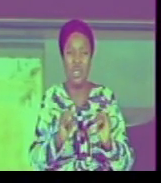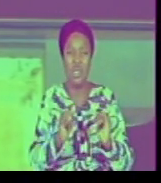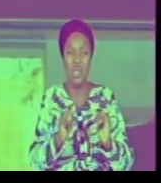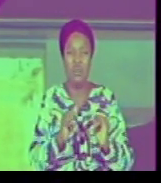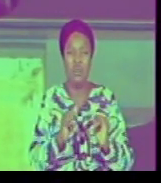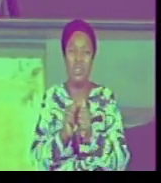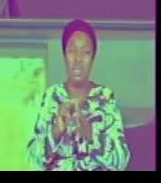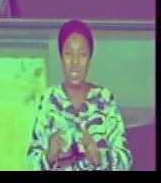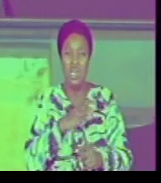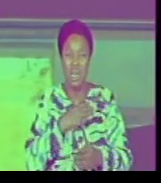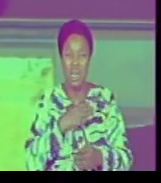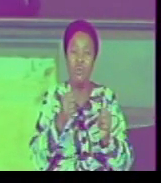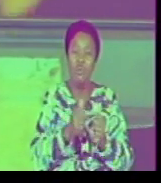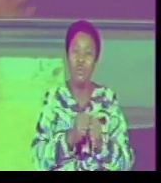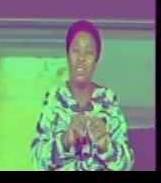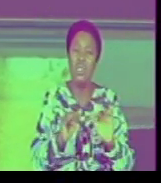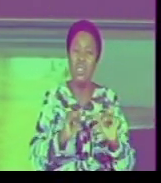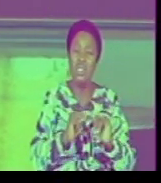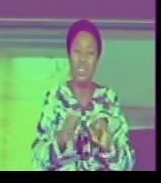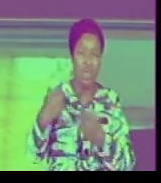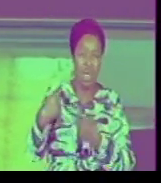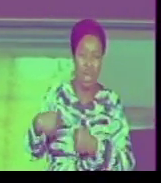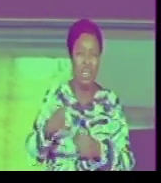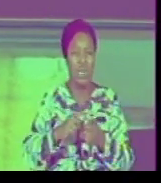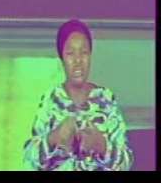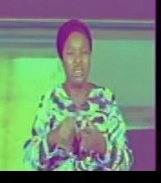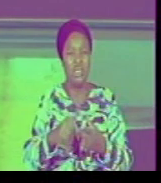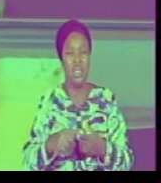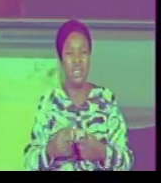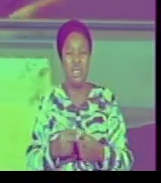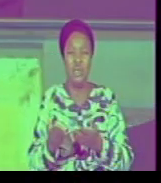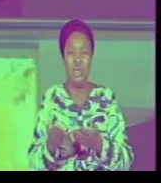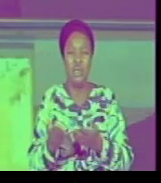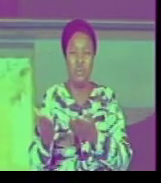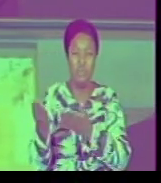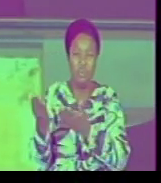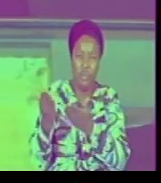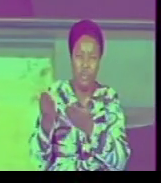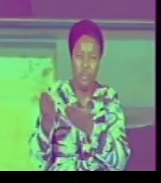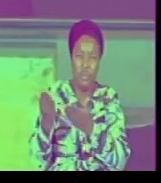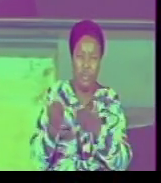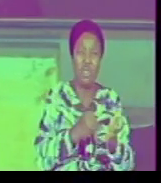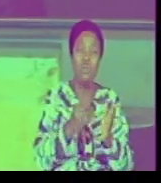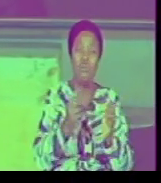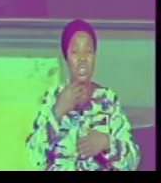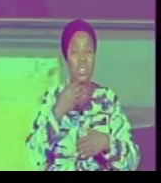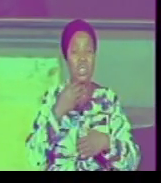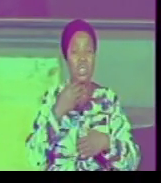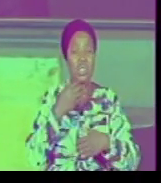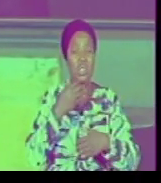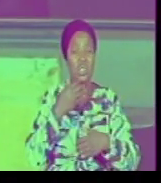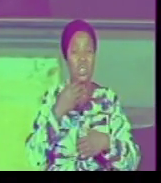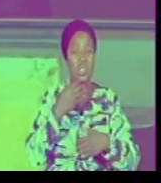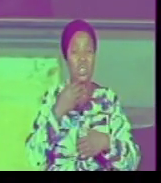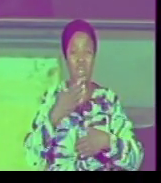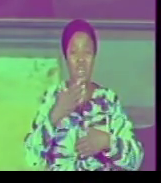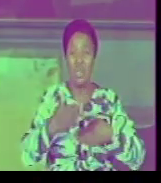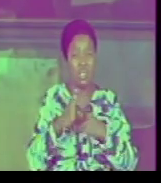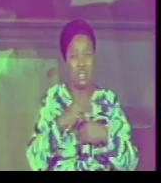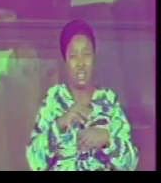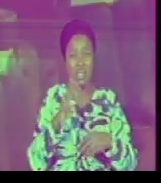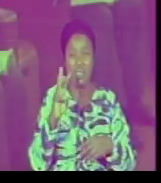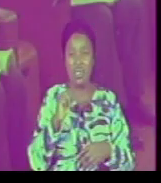road, they smile at each other and they greet each other. As we serve this new year, we're going to serve